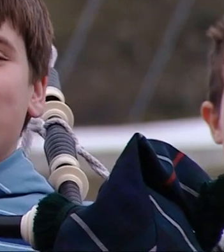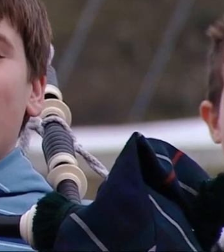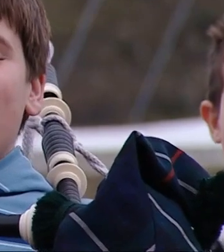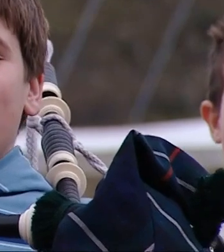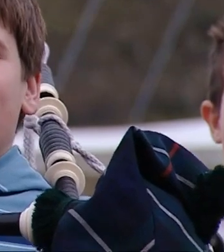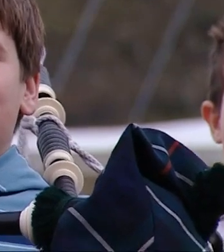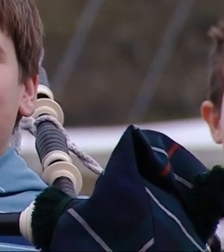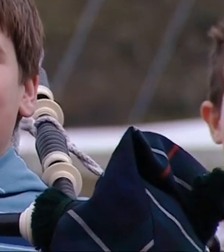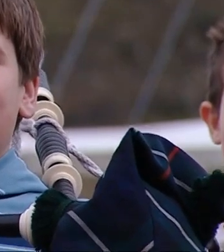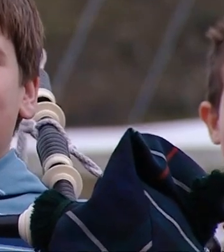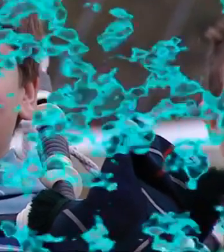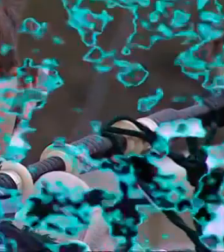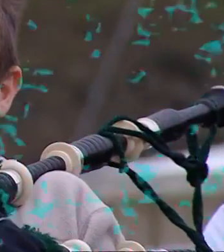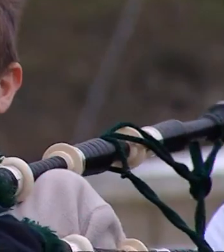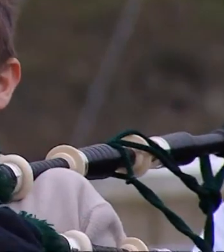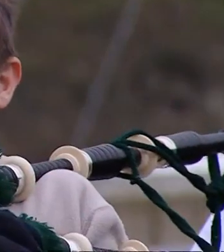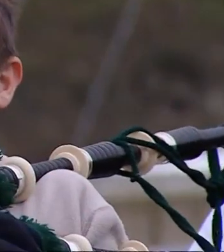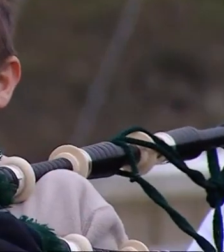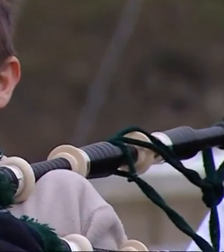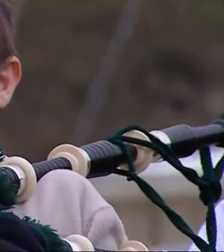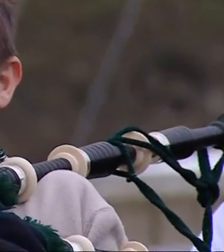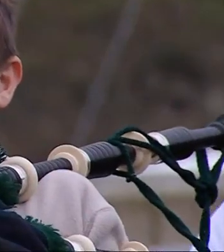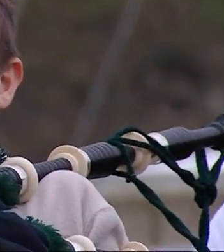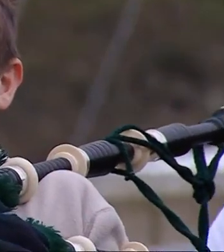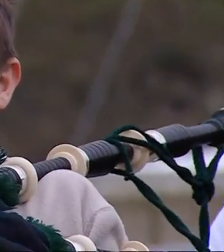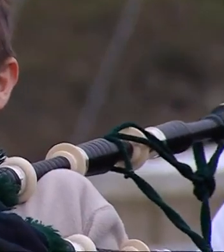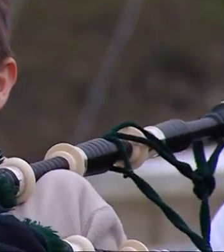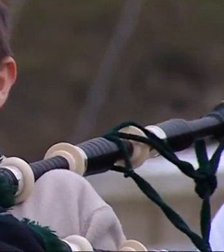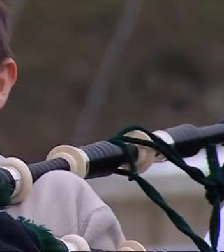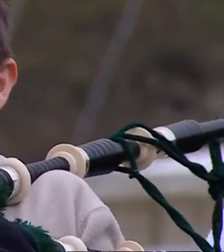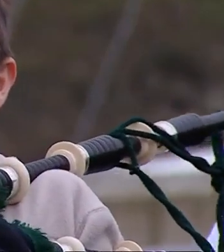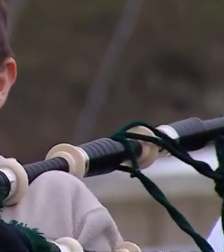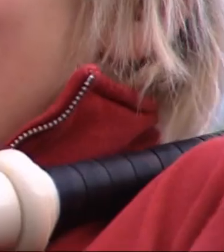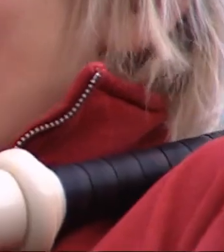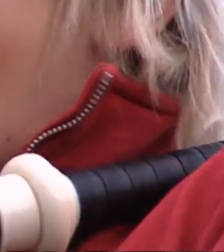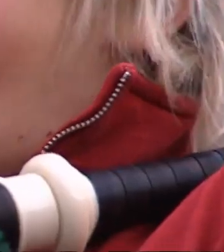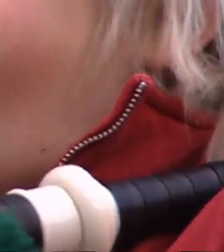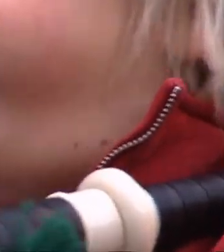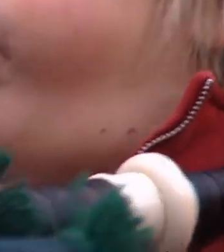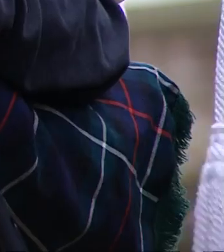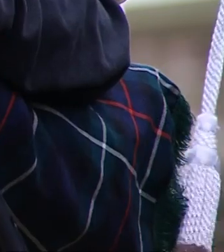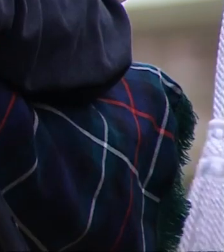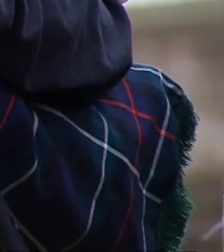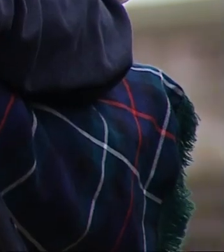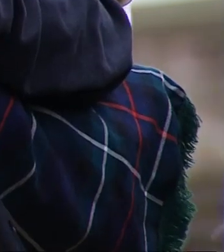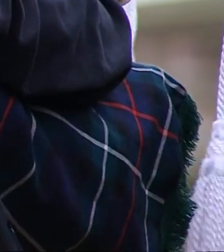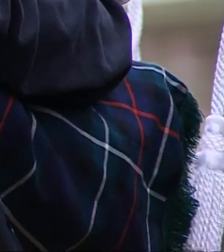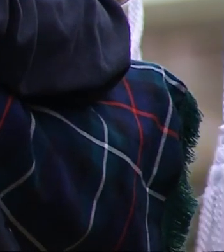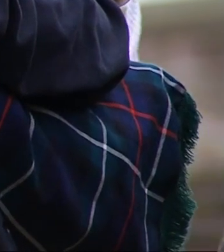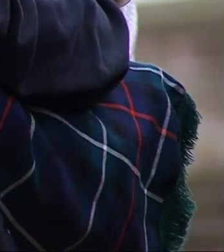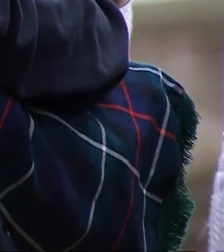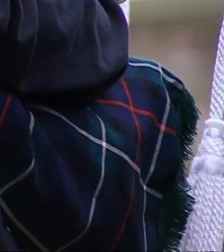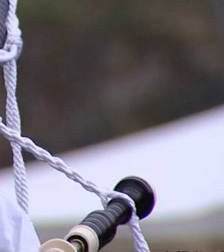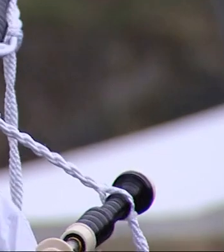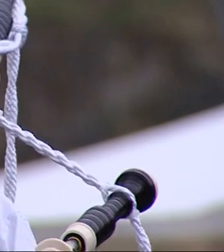Bagpipes are very hard to play. You have to blow through this pipe to fill the bag with air. Then you have to squeeze the